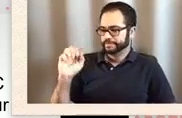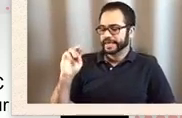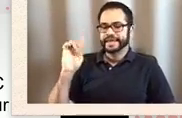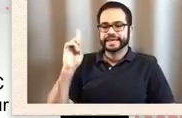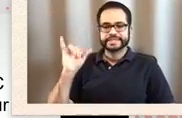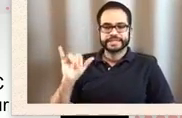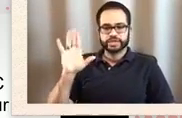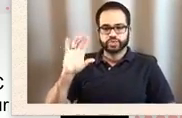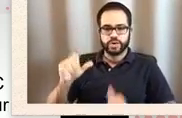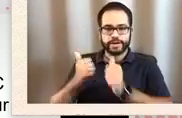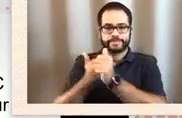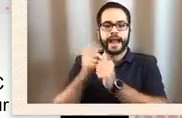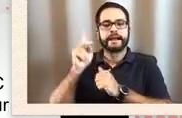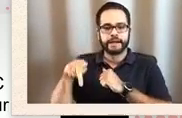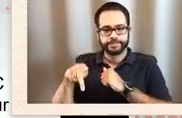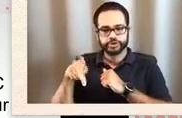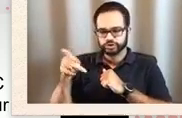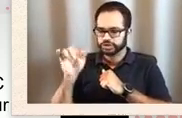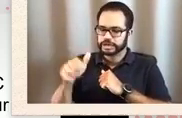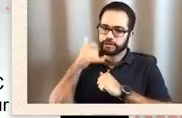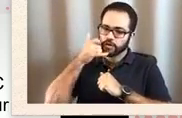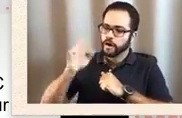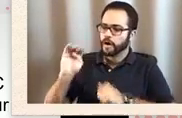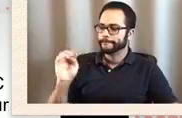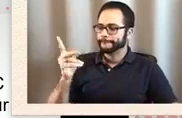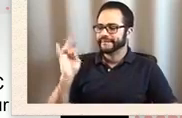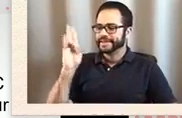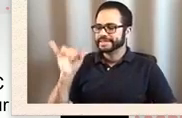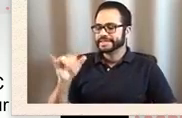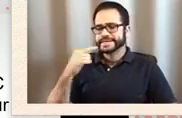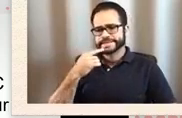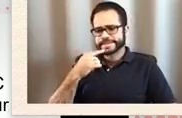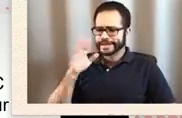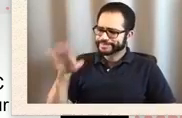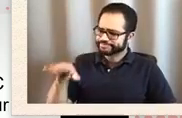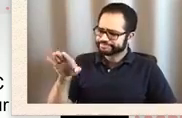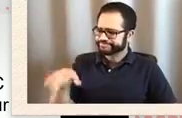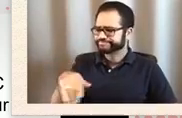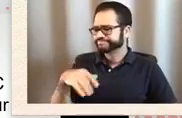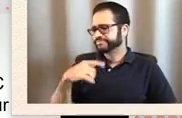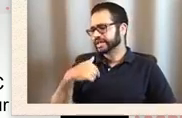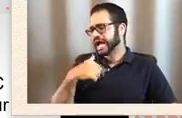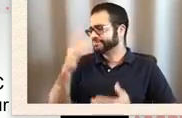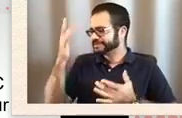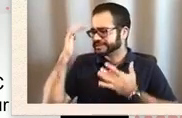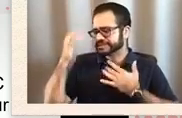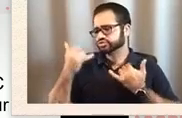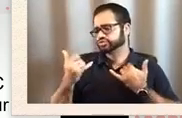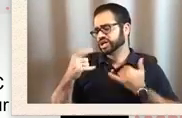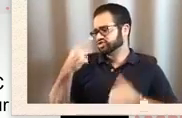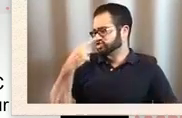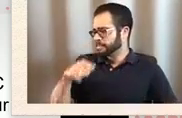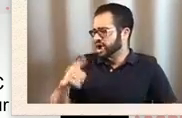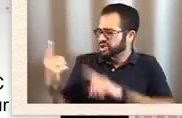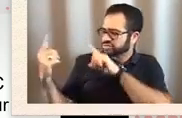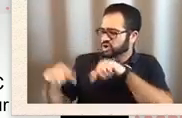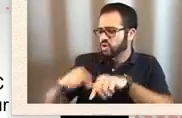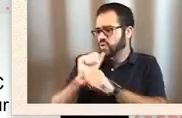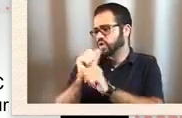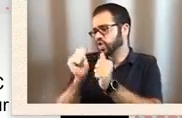backup worker. So she can call Mandy and say, I'm under the weather. Can you go out and work with Violet